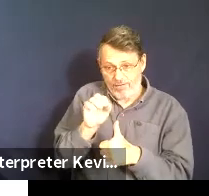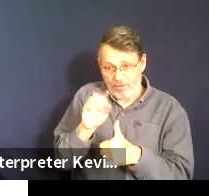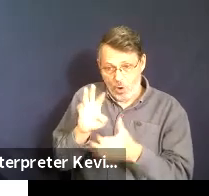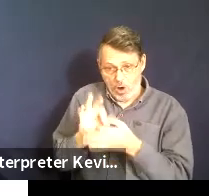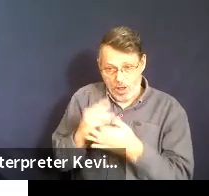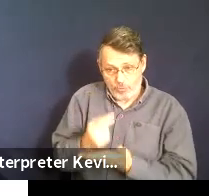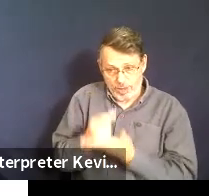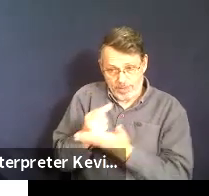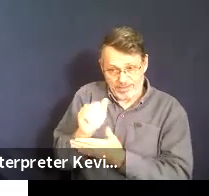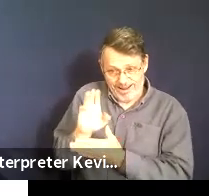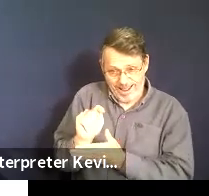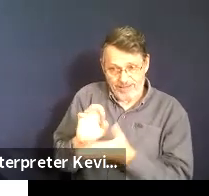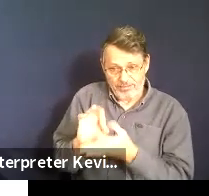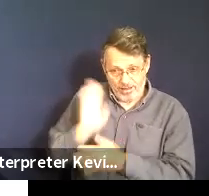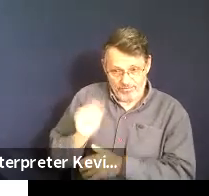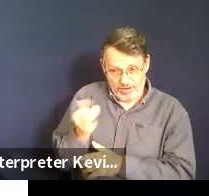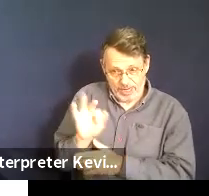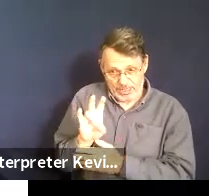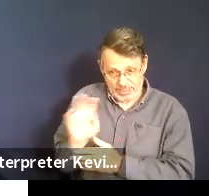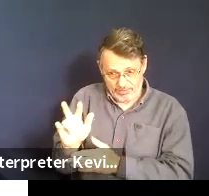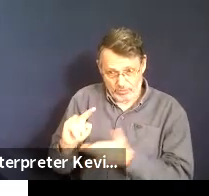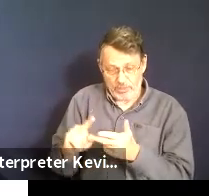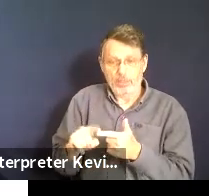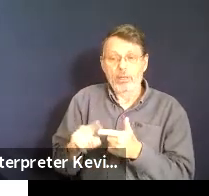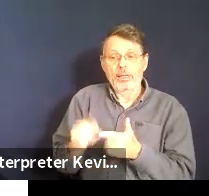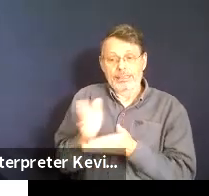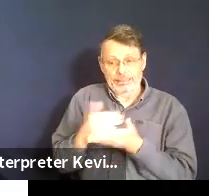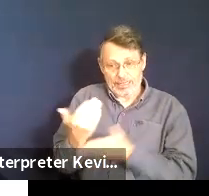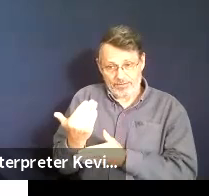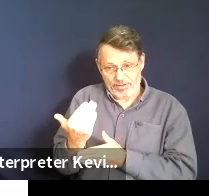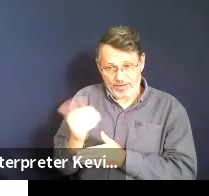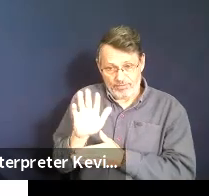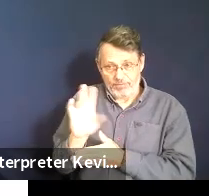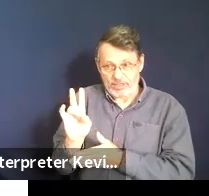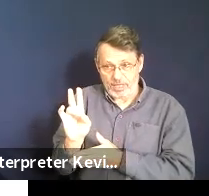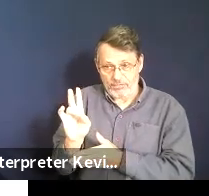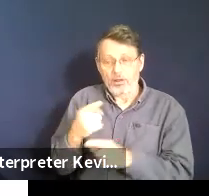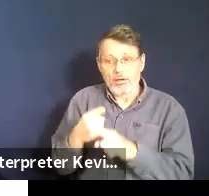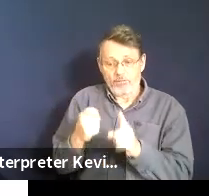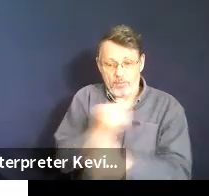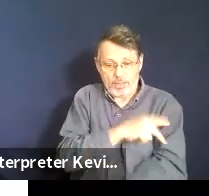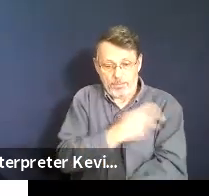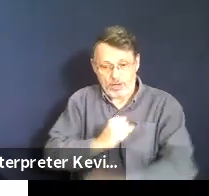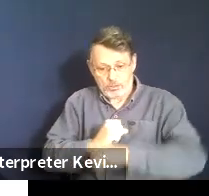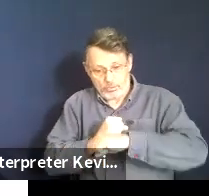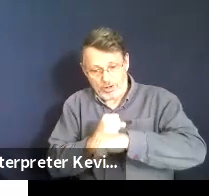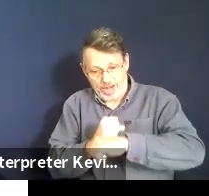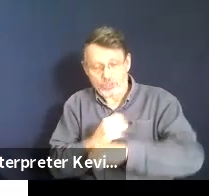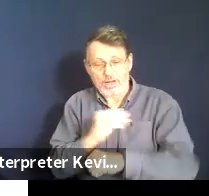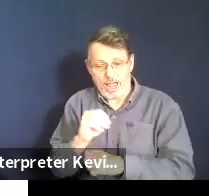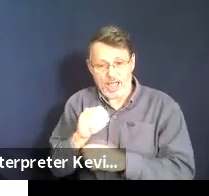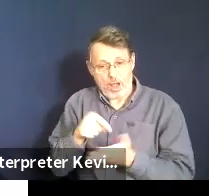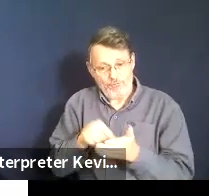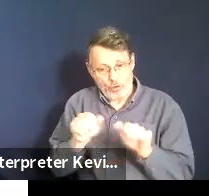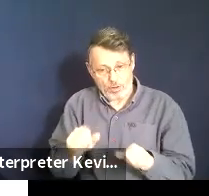Rehabilitation Act of 1973, Section 1557 of the Patient Protection and Affordable Care